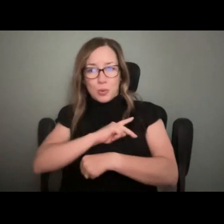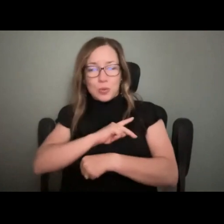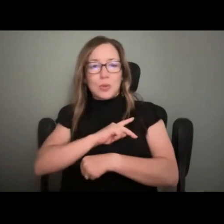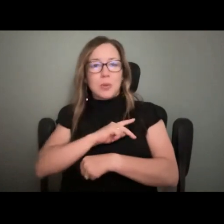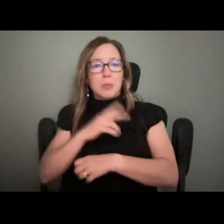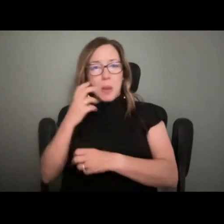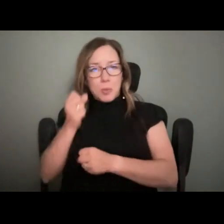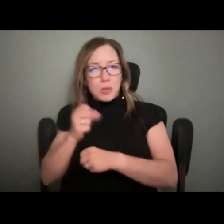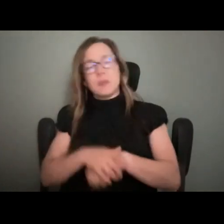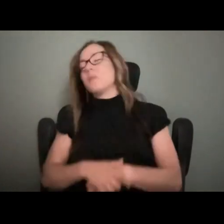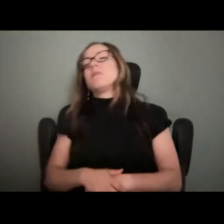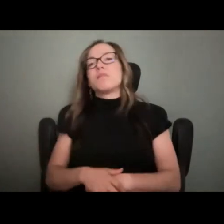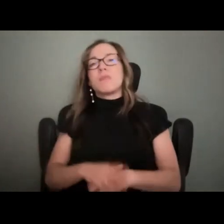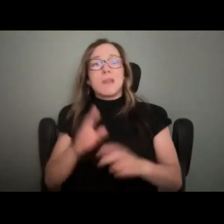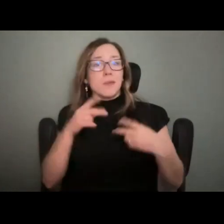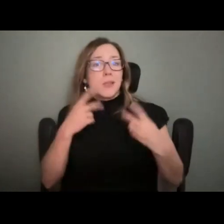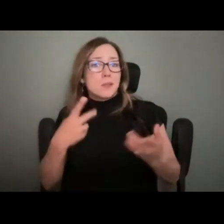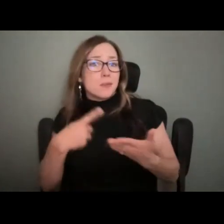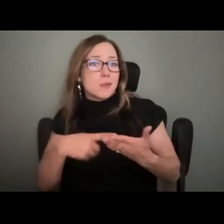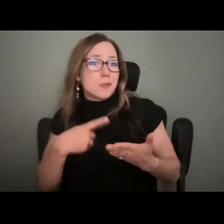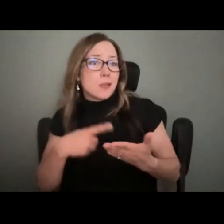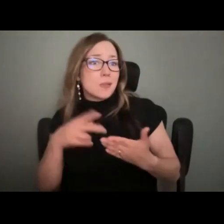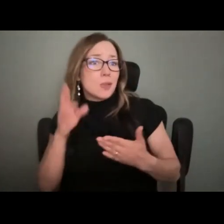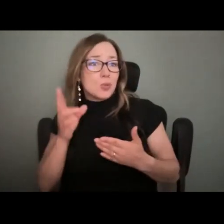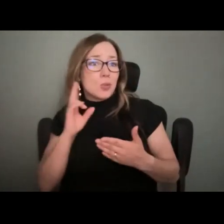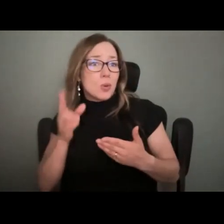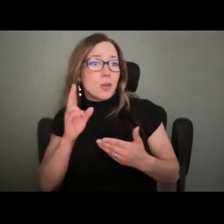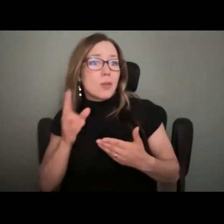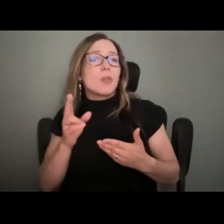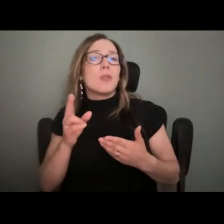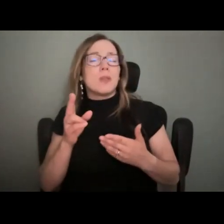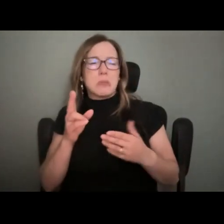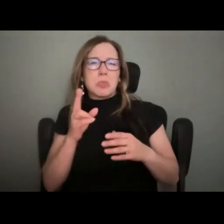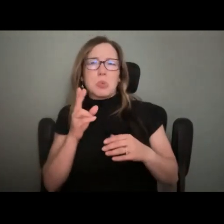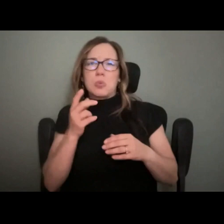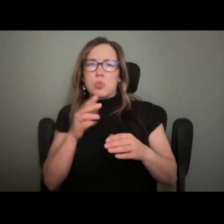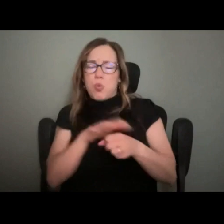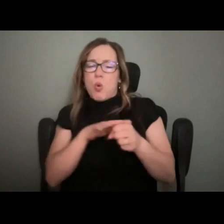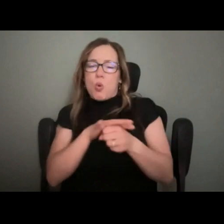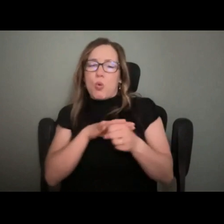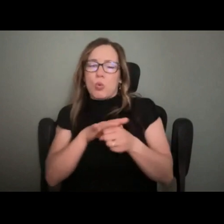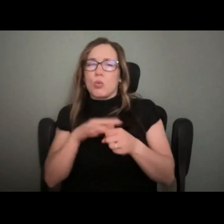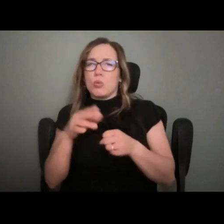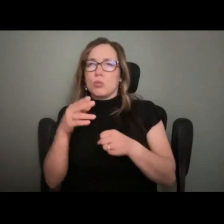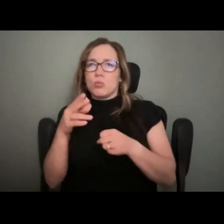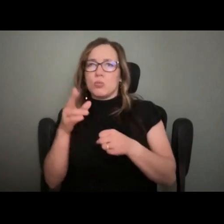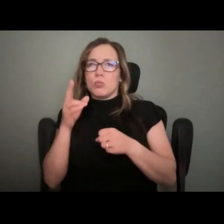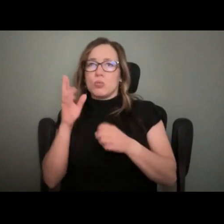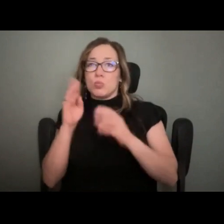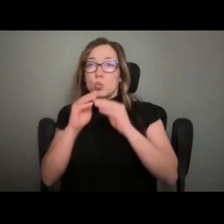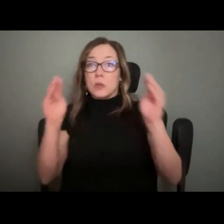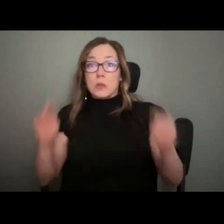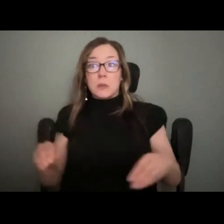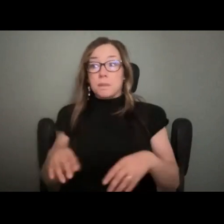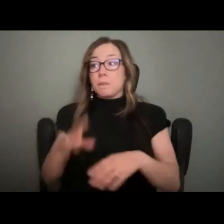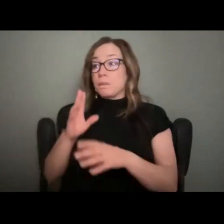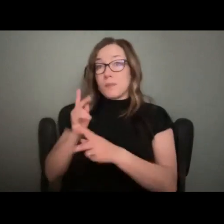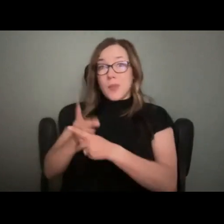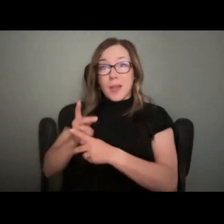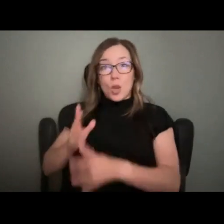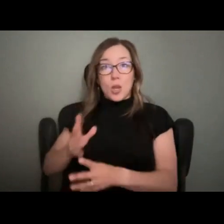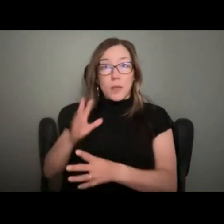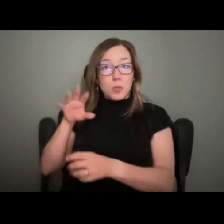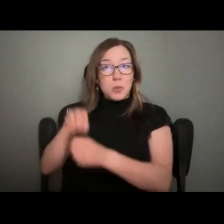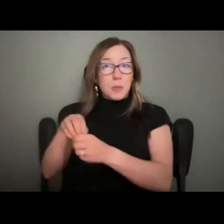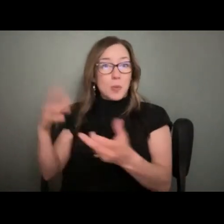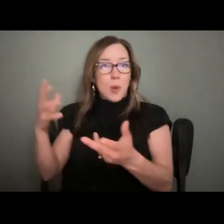visited and discussed the historical exhibits at a local heritage museum. And the thing that the caregivers participated in was